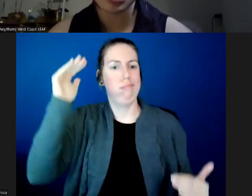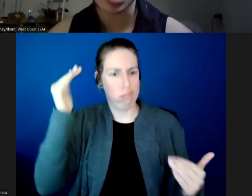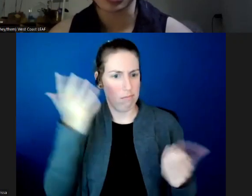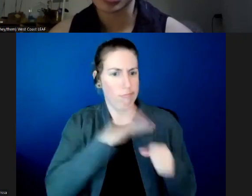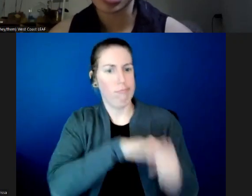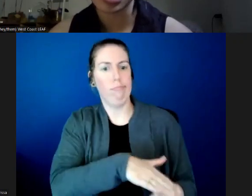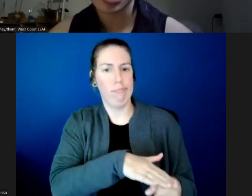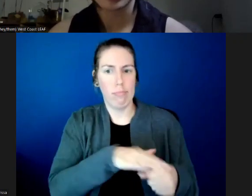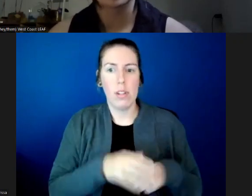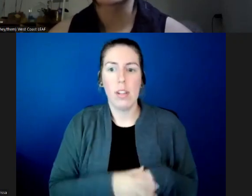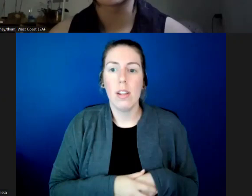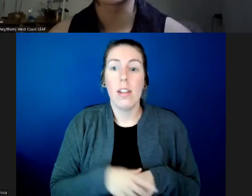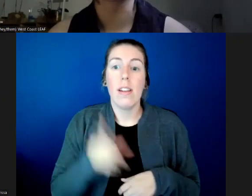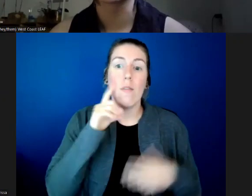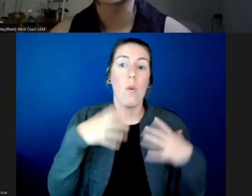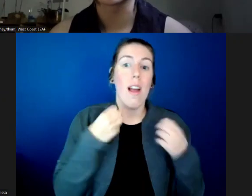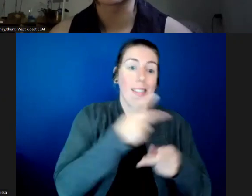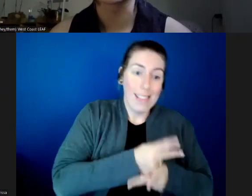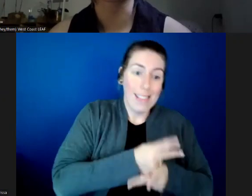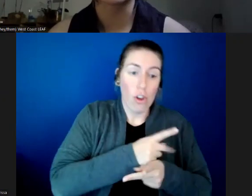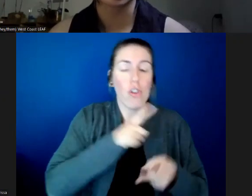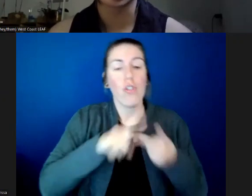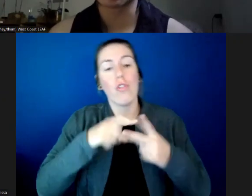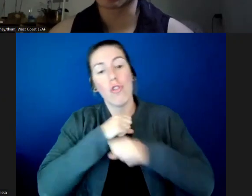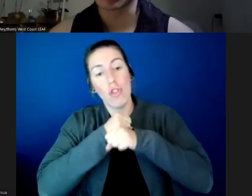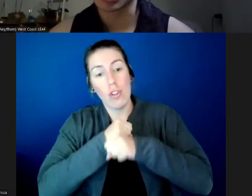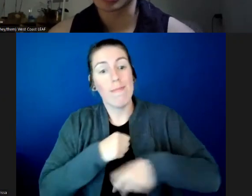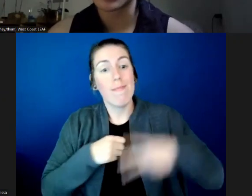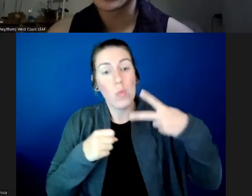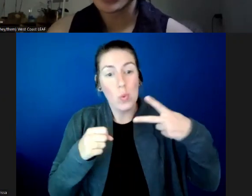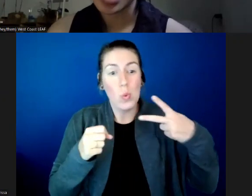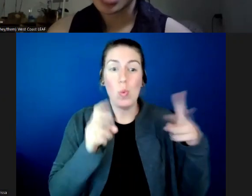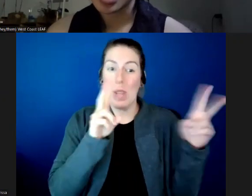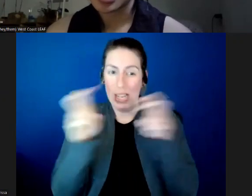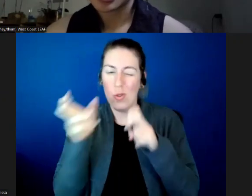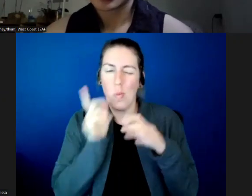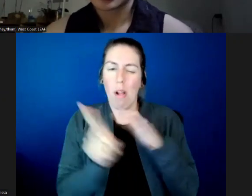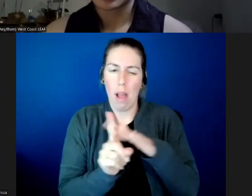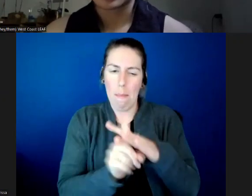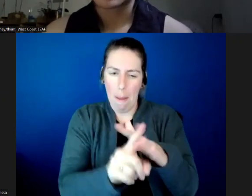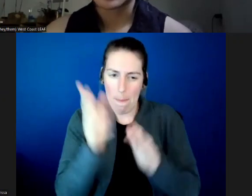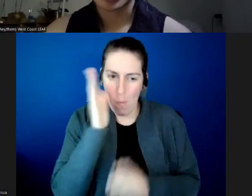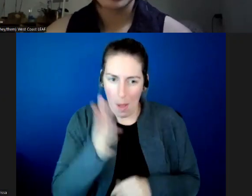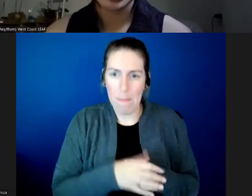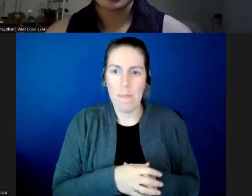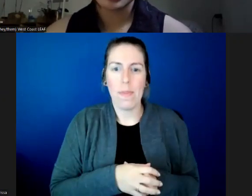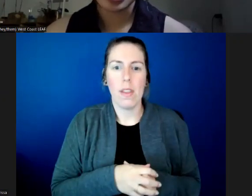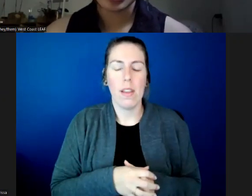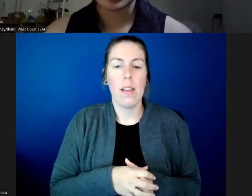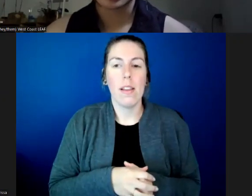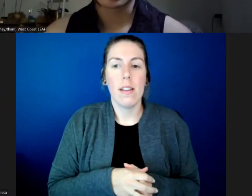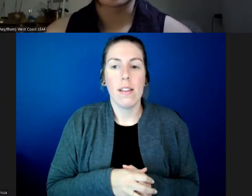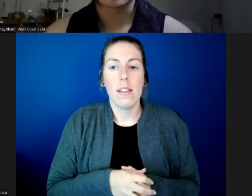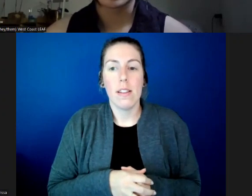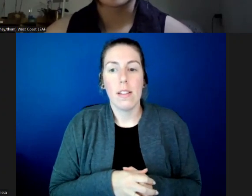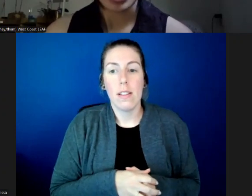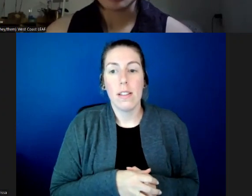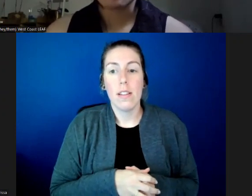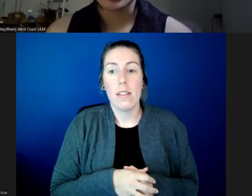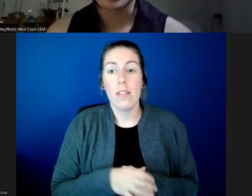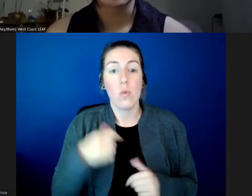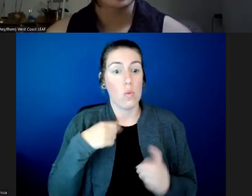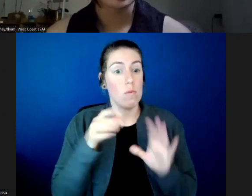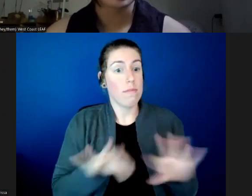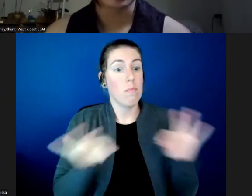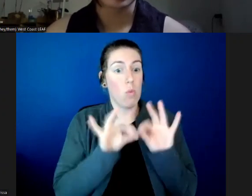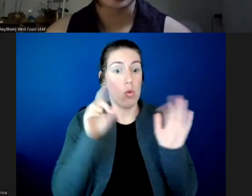economic security and healthcare, the two issues that are explored in the report card. In making this acknowledgement today,